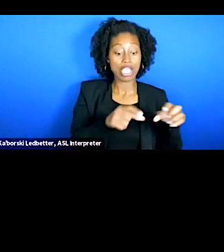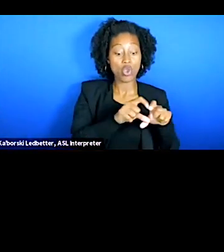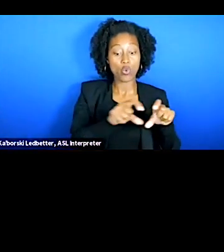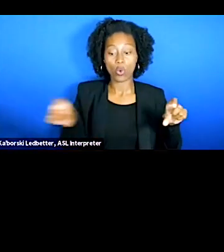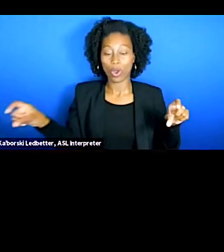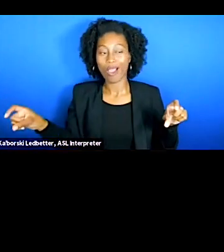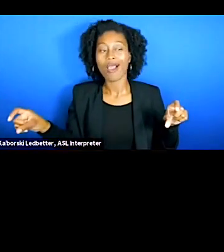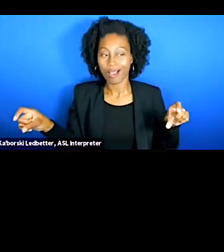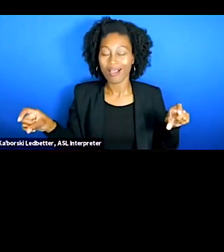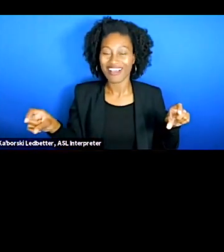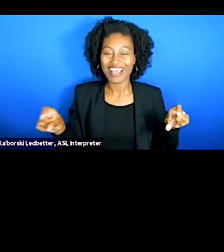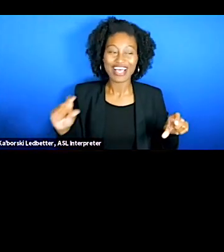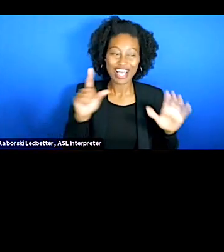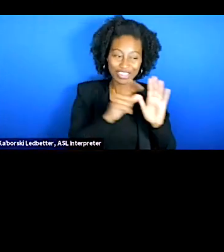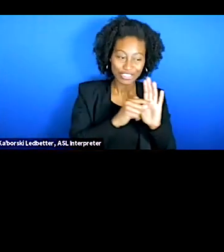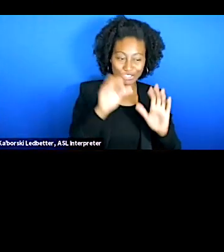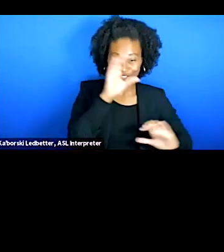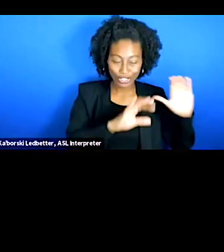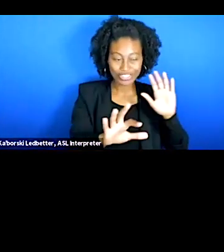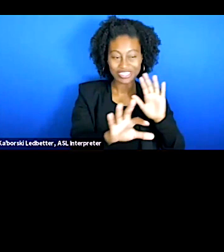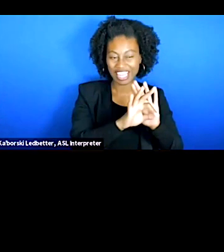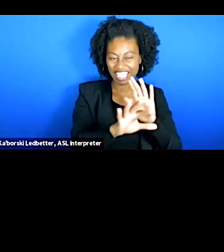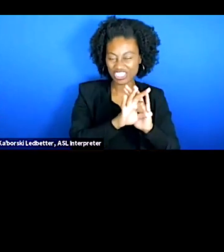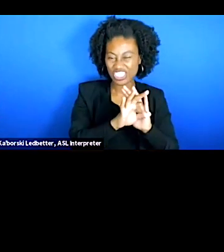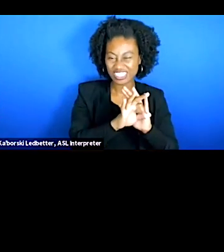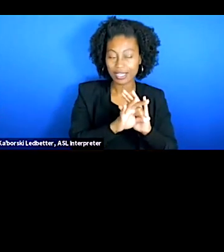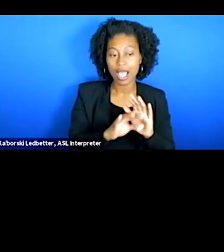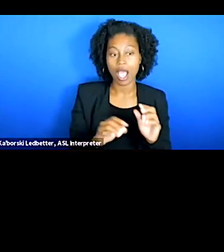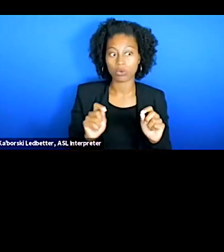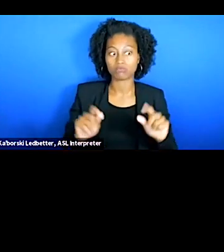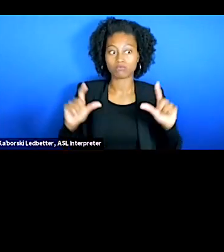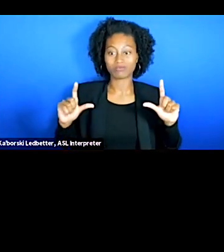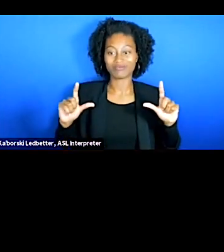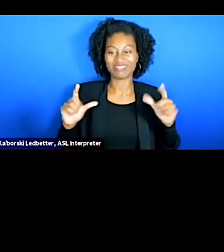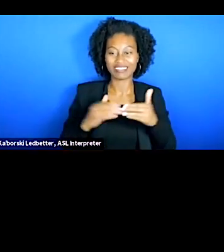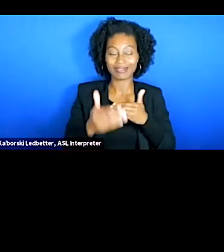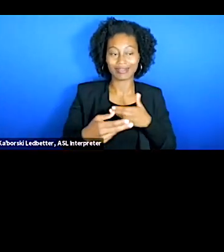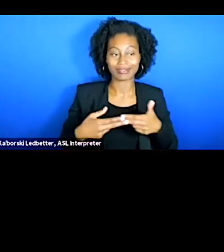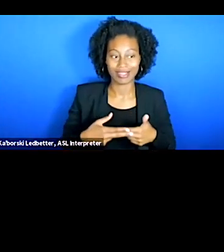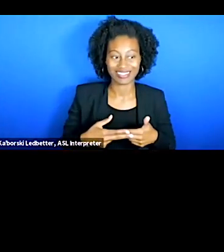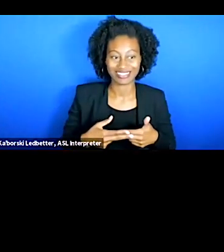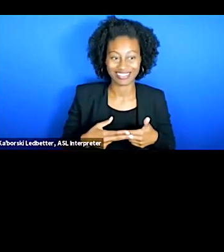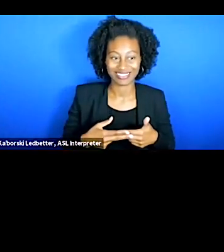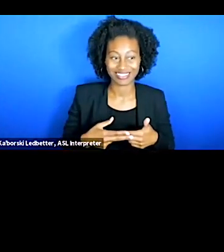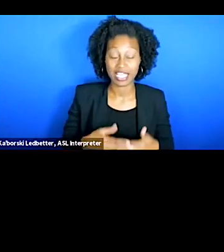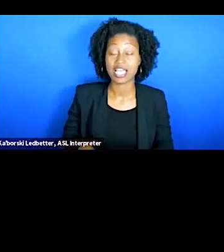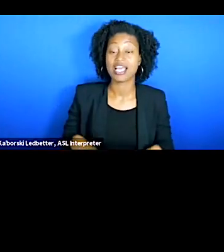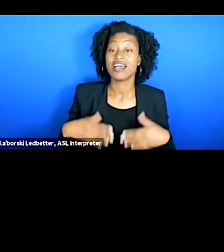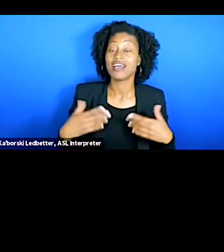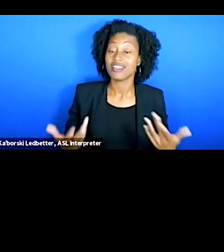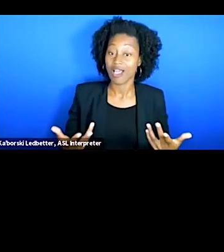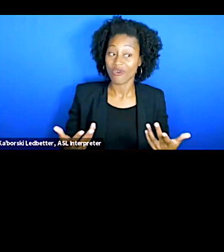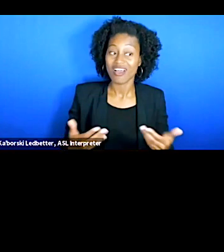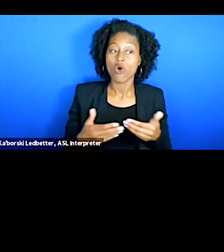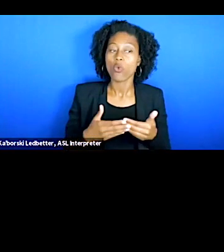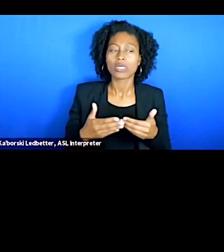selection stage. We will enlarge it in the next slide. We are now moving on to the next stage of the